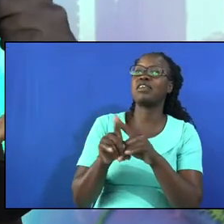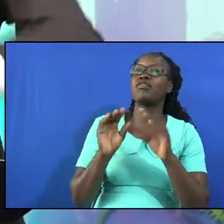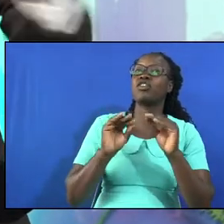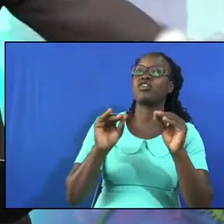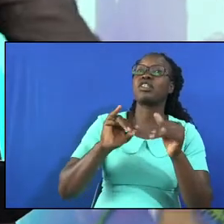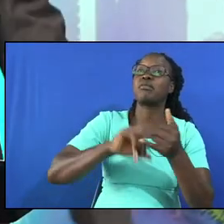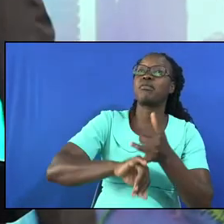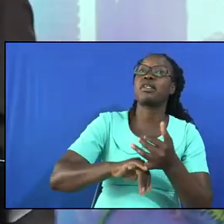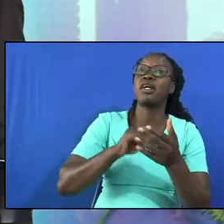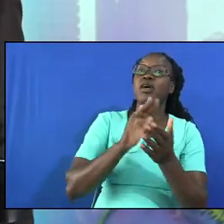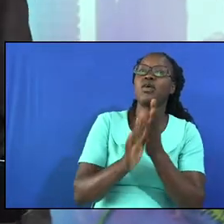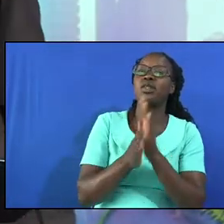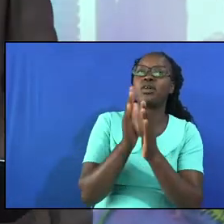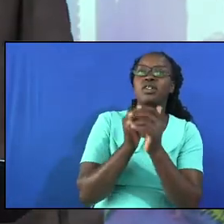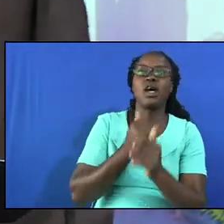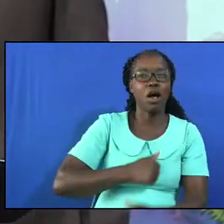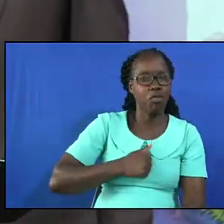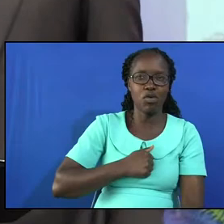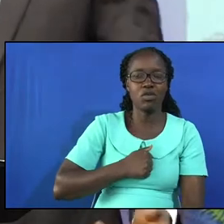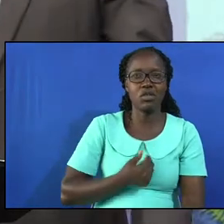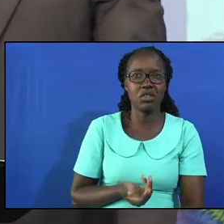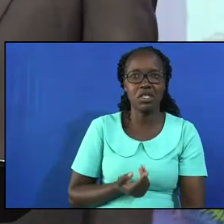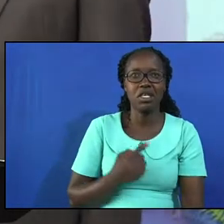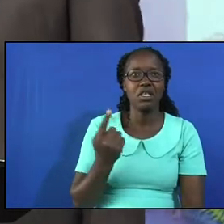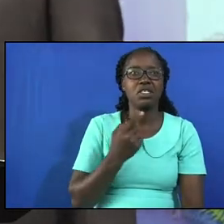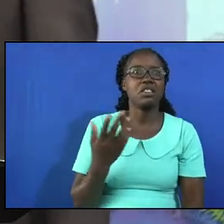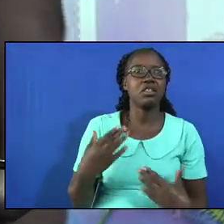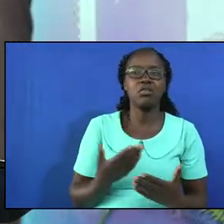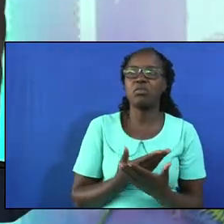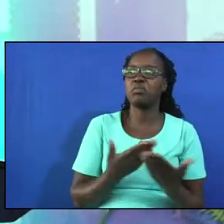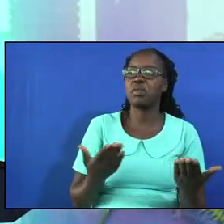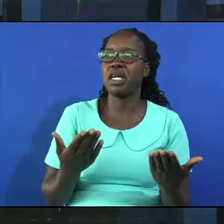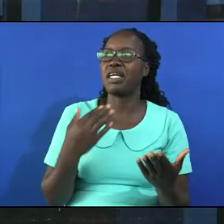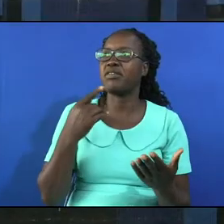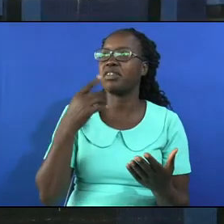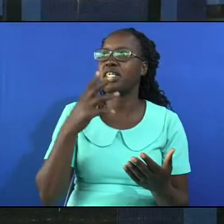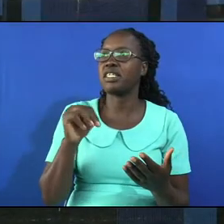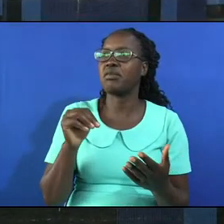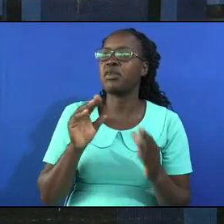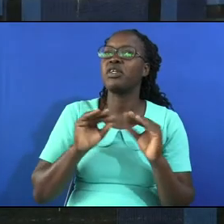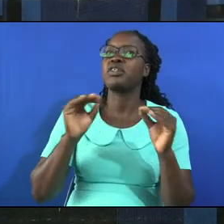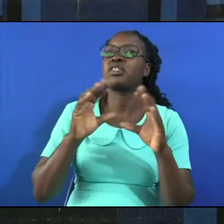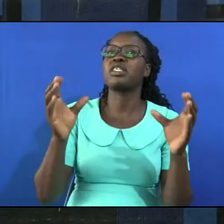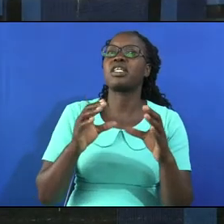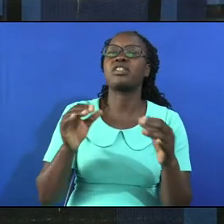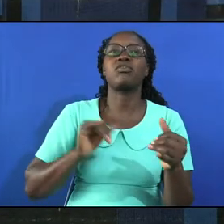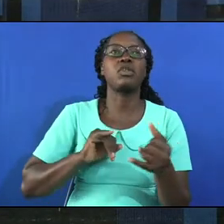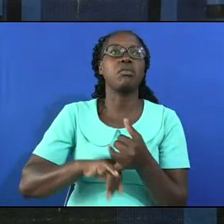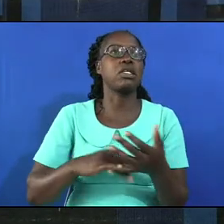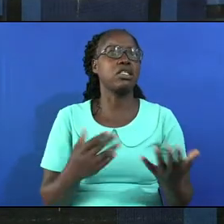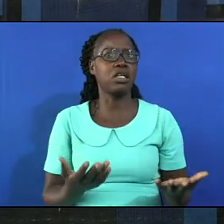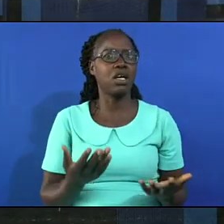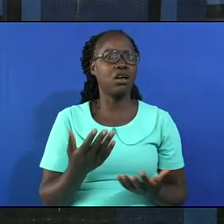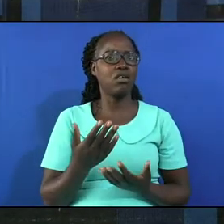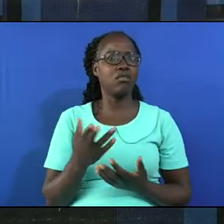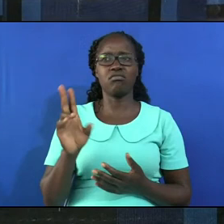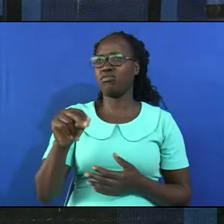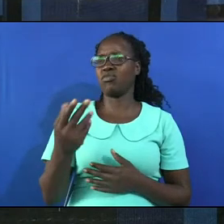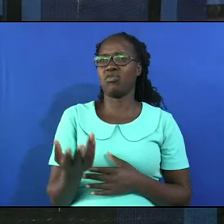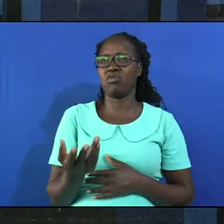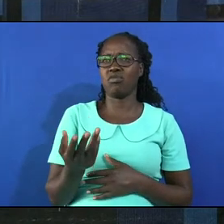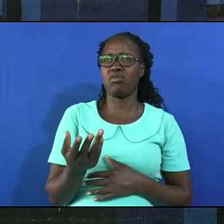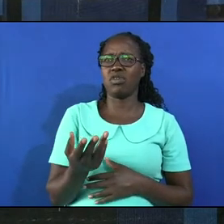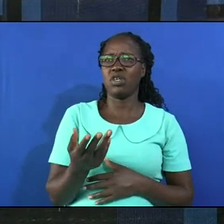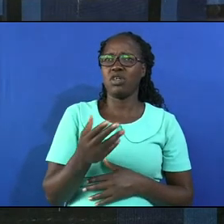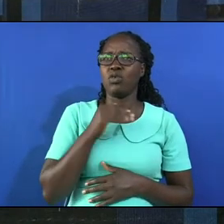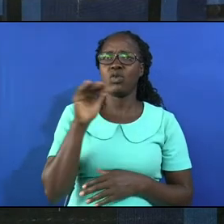the married without apology. There are single people here. If you tell, can you teach the class of the married? No, you know, we